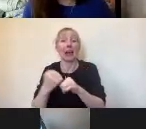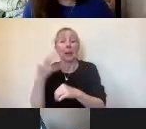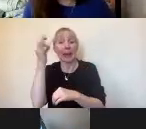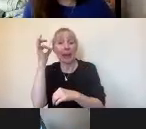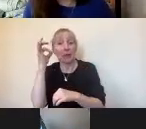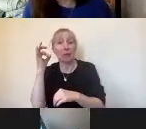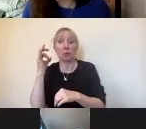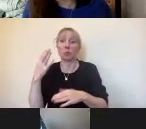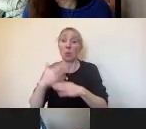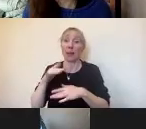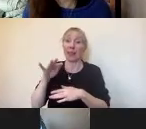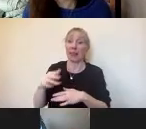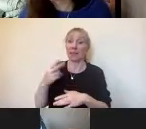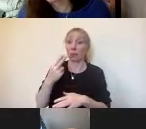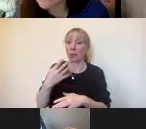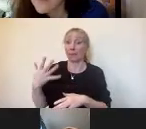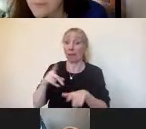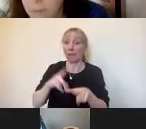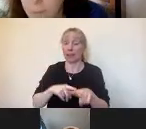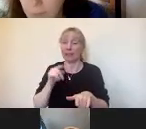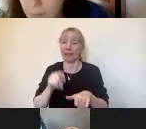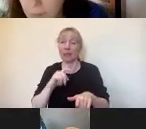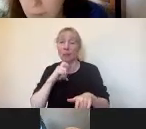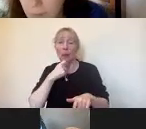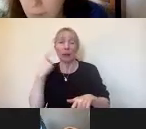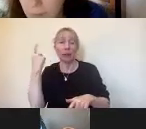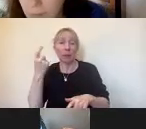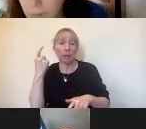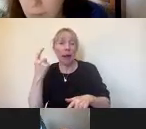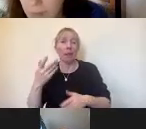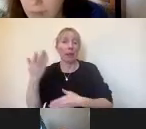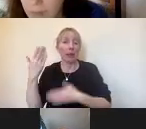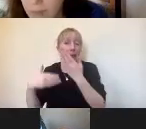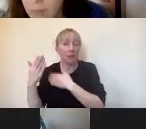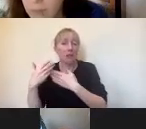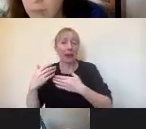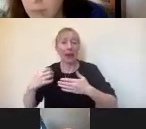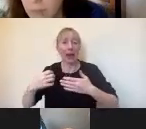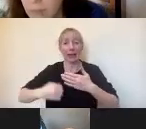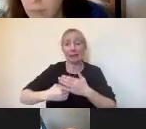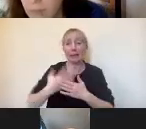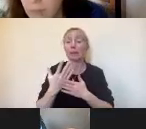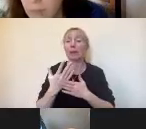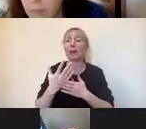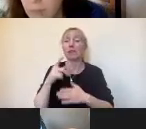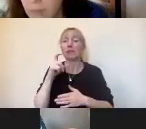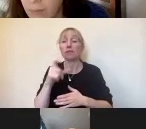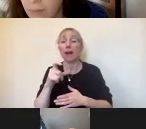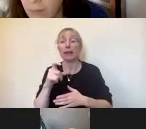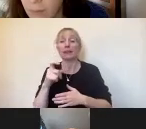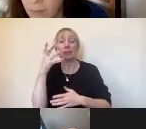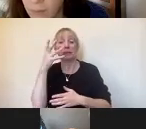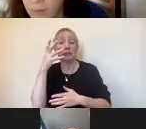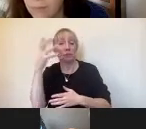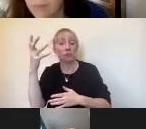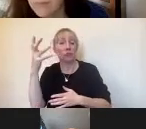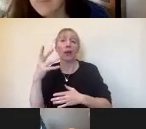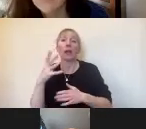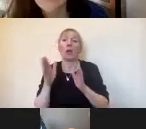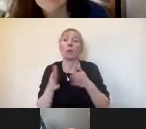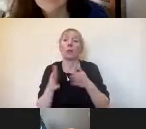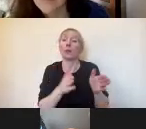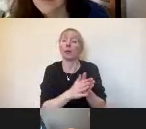Collections talk will explore the history and evolution of the Crichton Royal Hospital with a focus on its groundbreaking use of